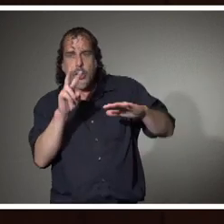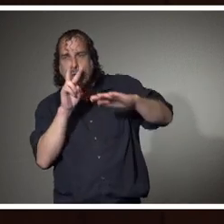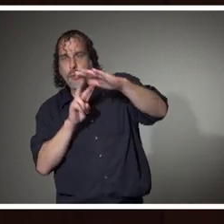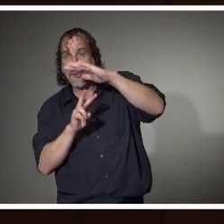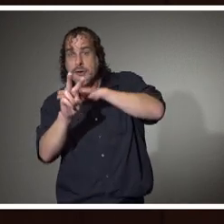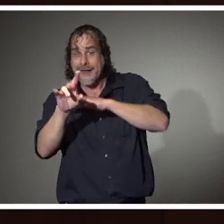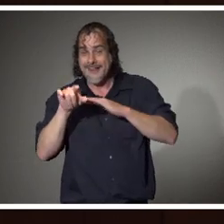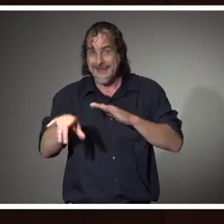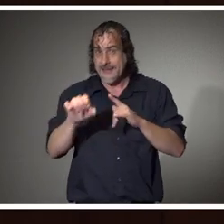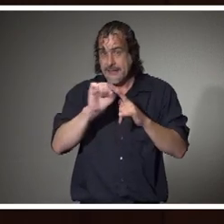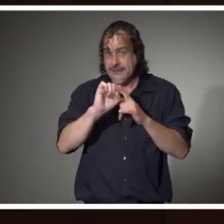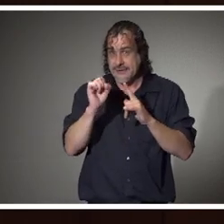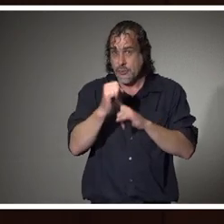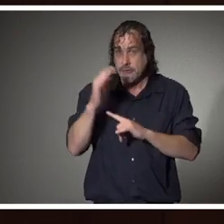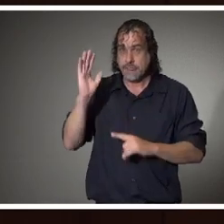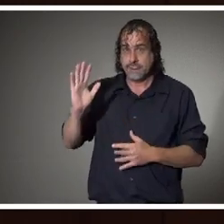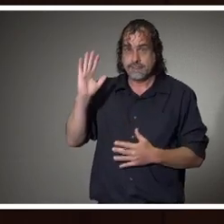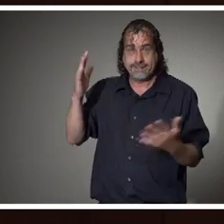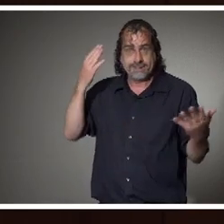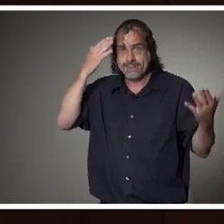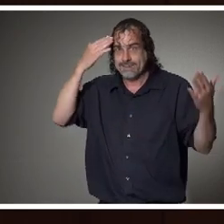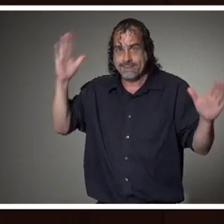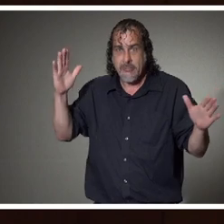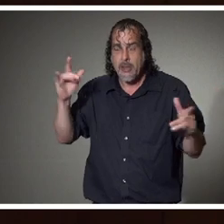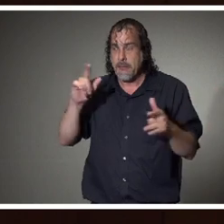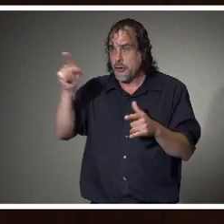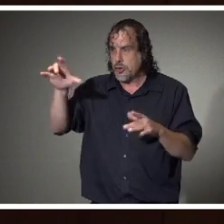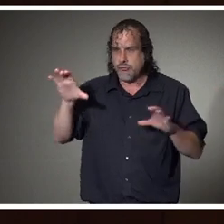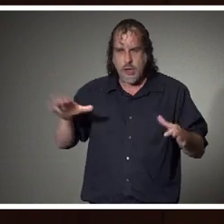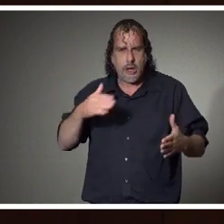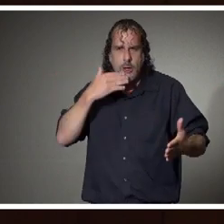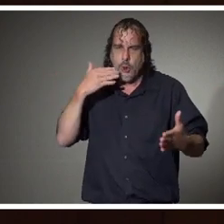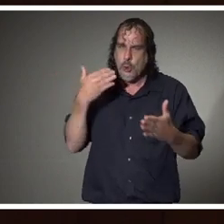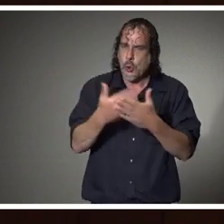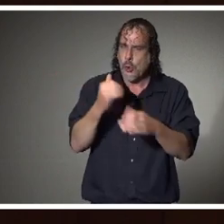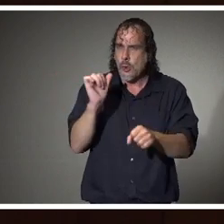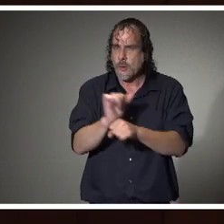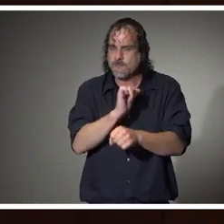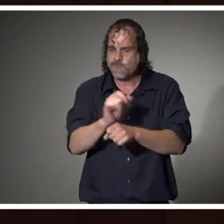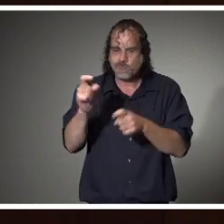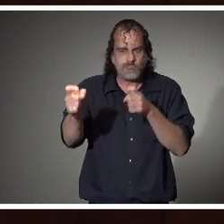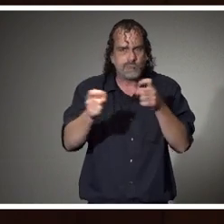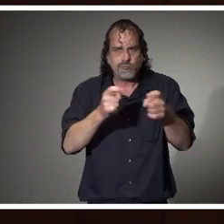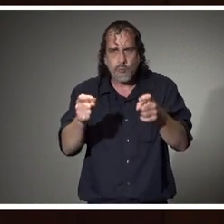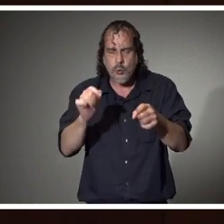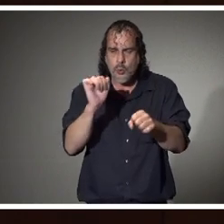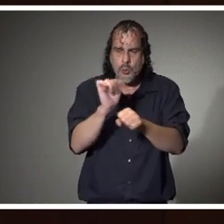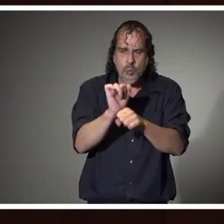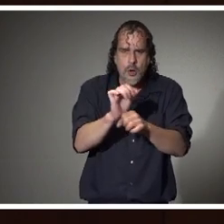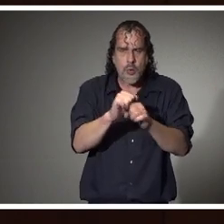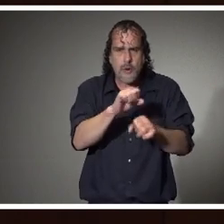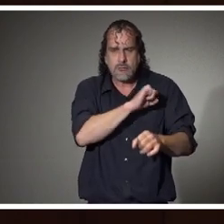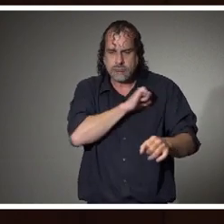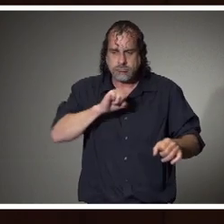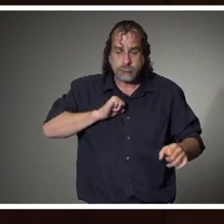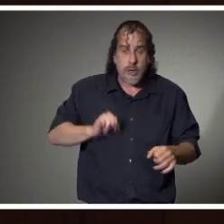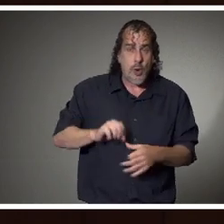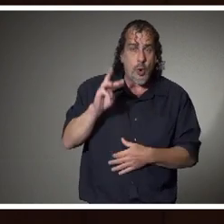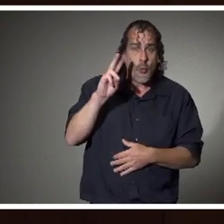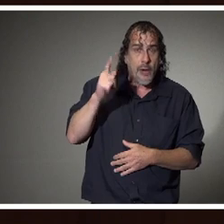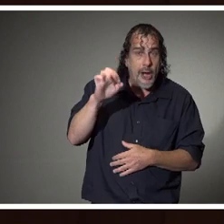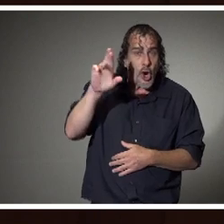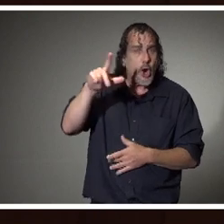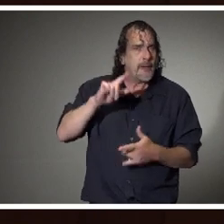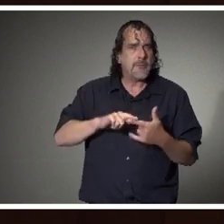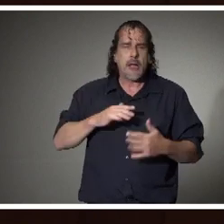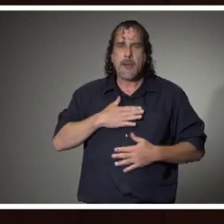in right now, but I think you've done a great job of handling that. To work with Senator Wicker has just been a pleasure. I tell